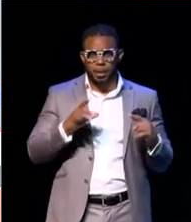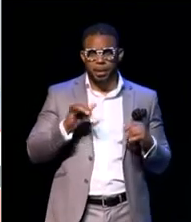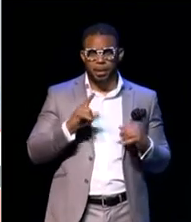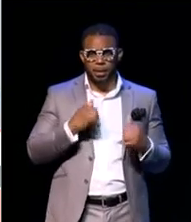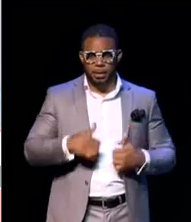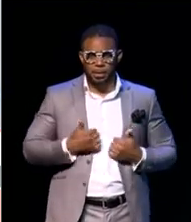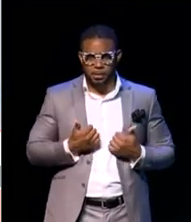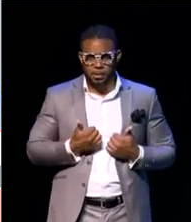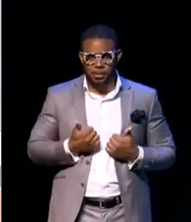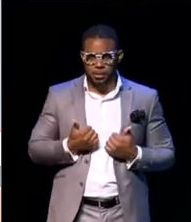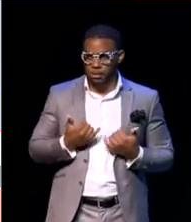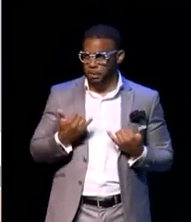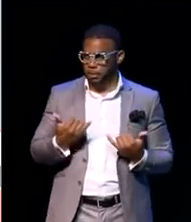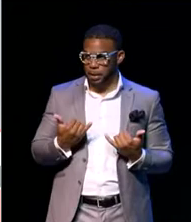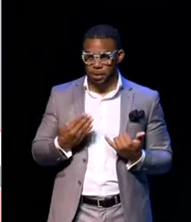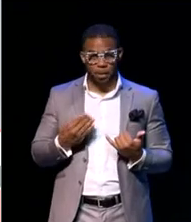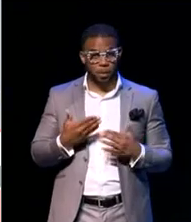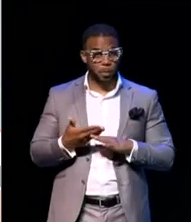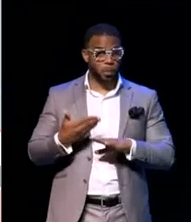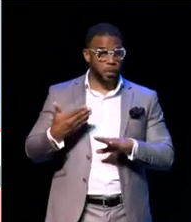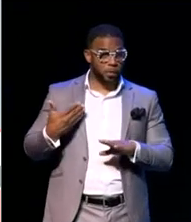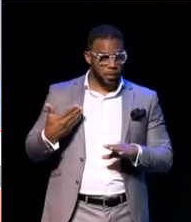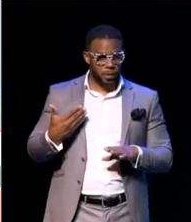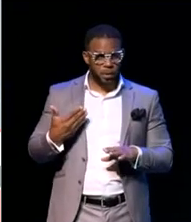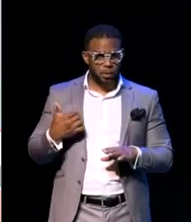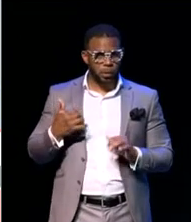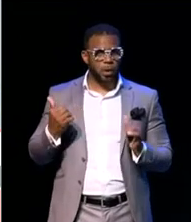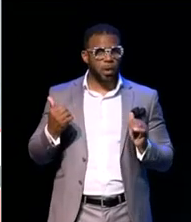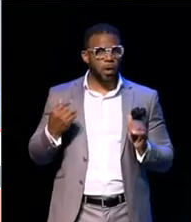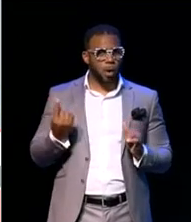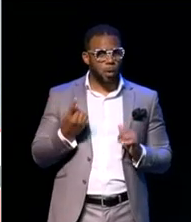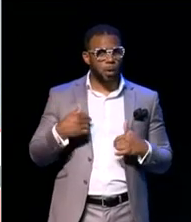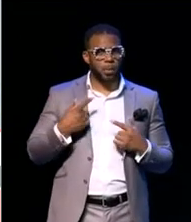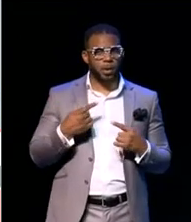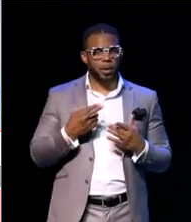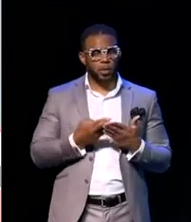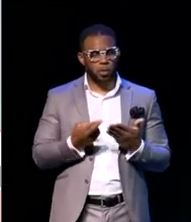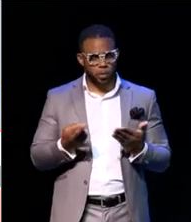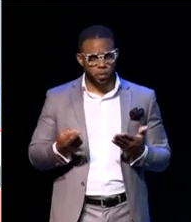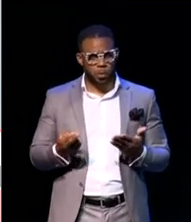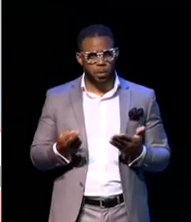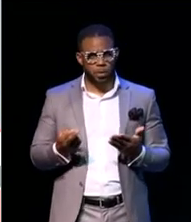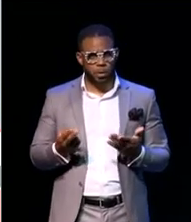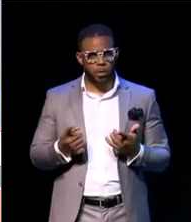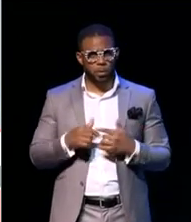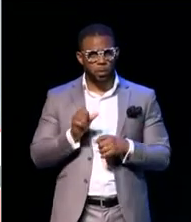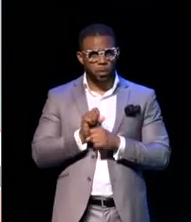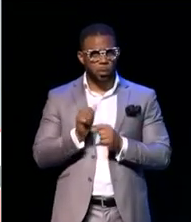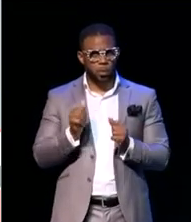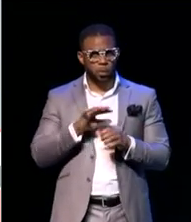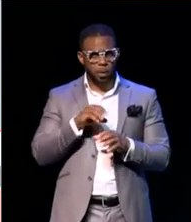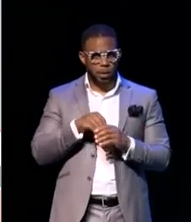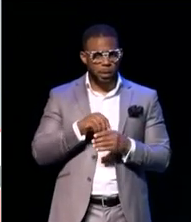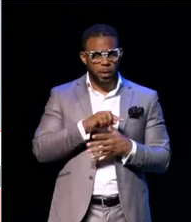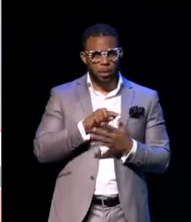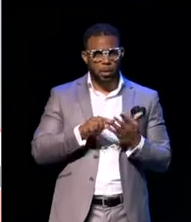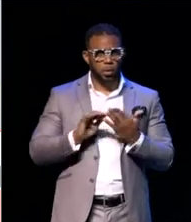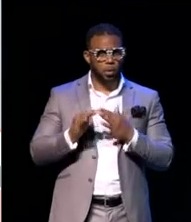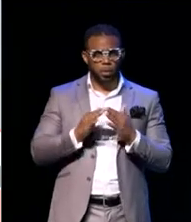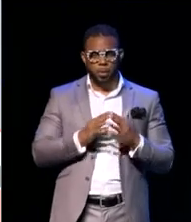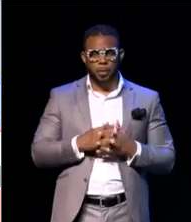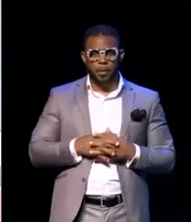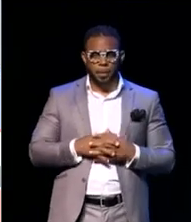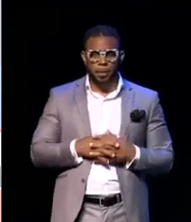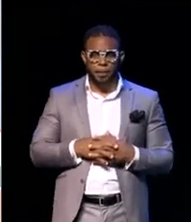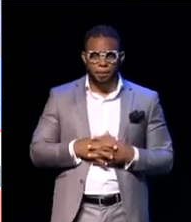that exist now and previously, we've always been a resource to work within those